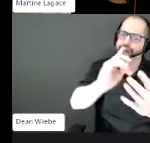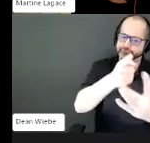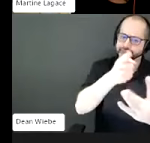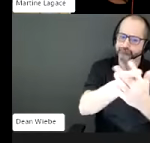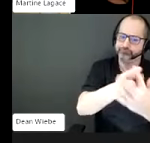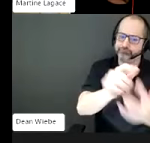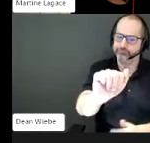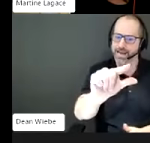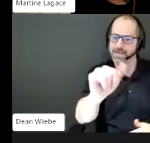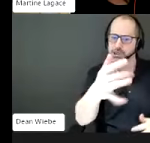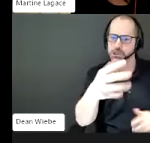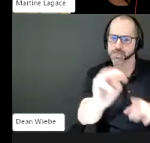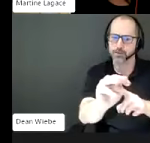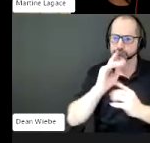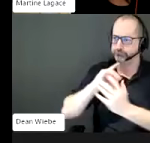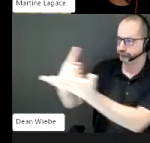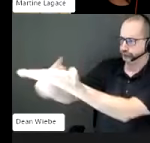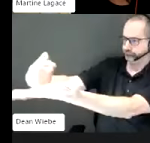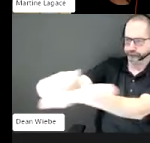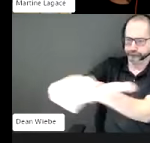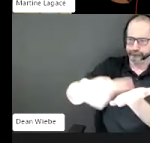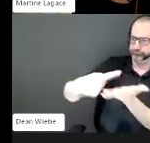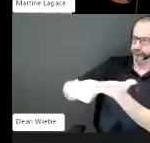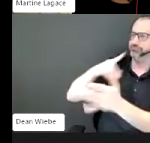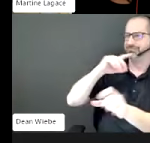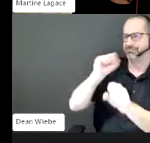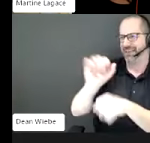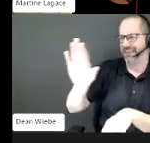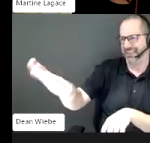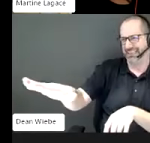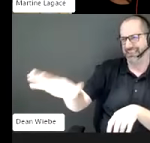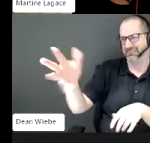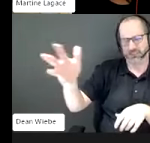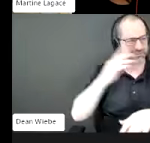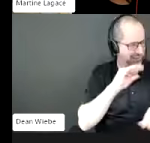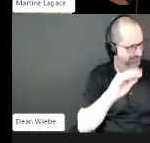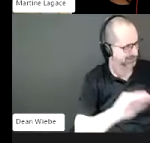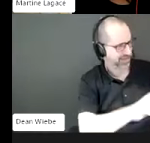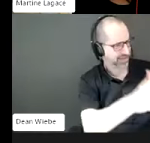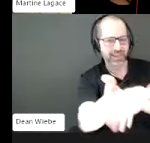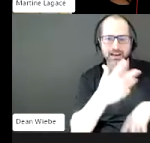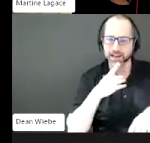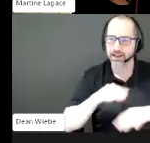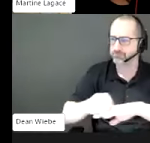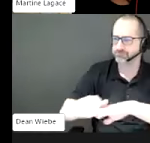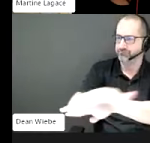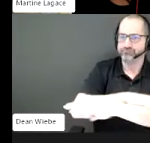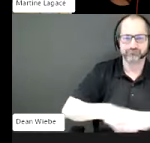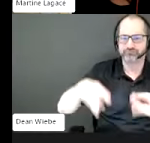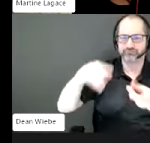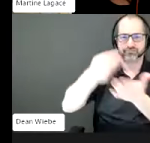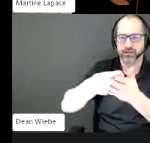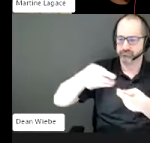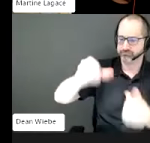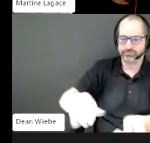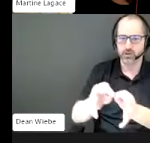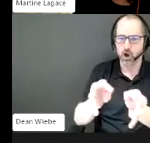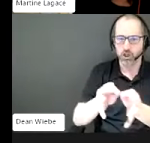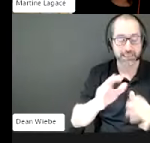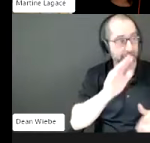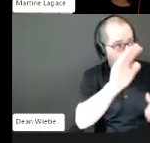that ageism has a very negative impact on society, and it is costly for society and for older adults themselves,